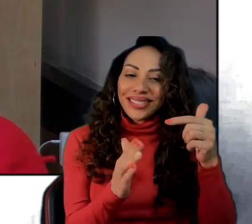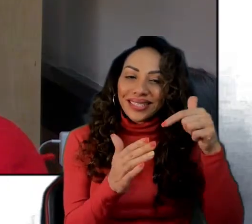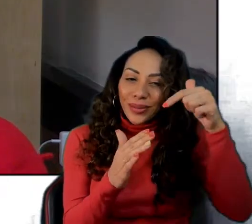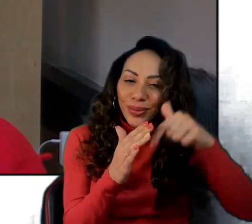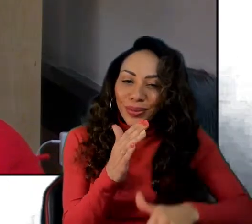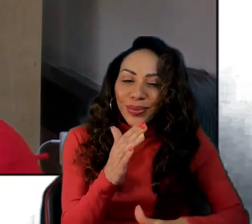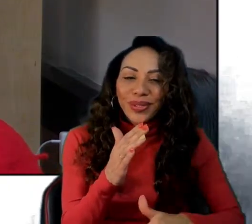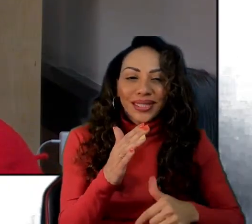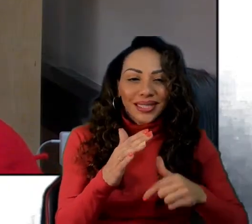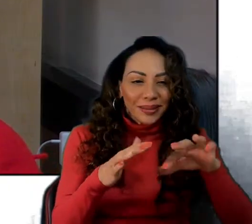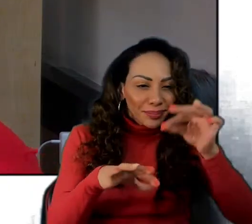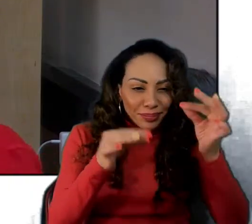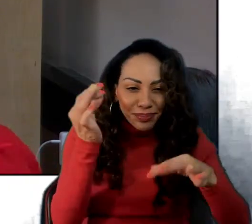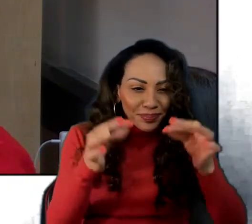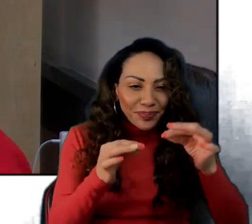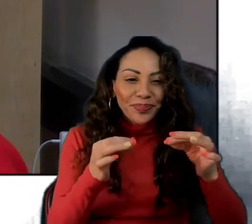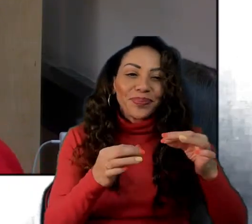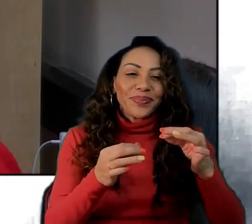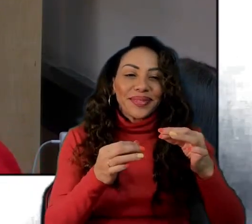Go online.